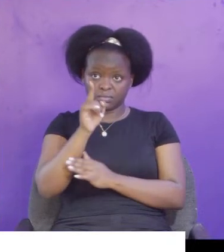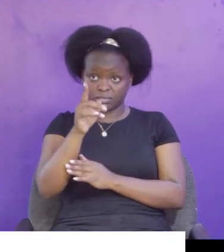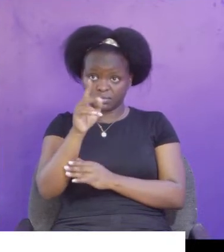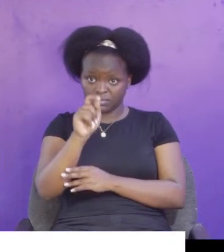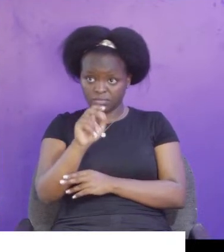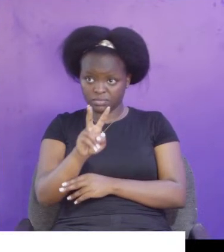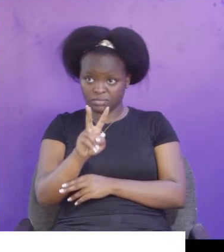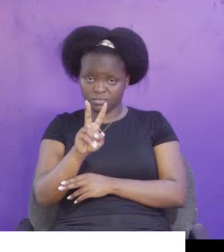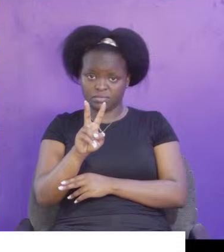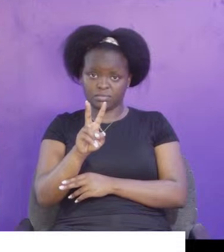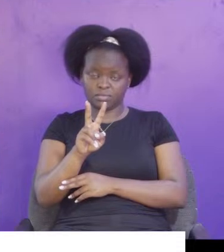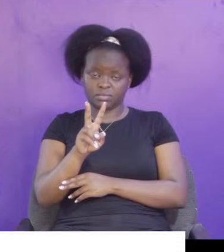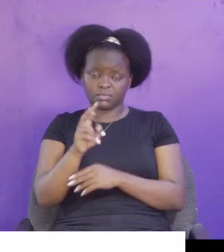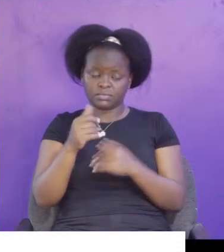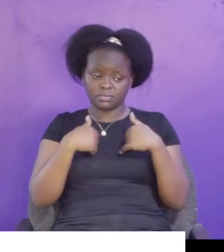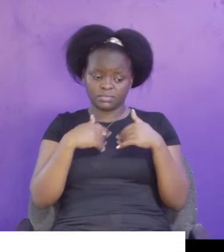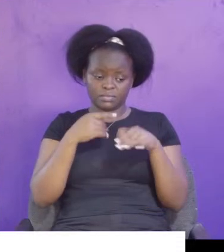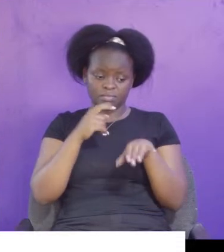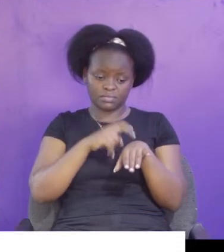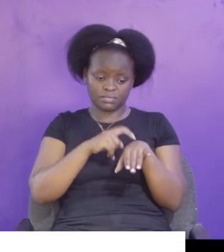the time when